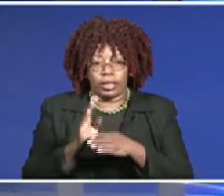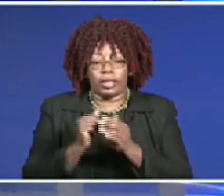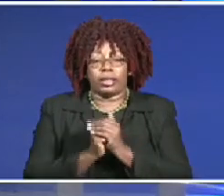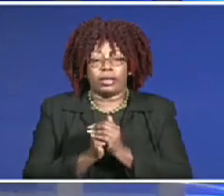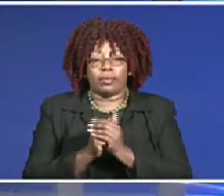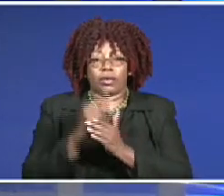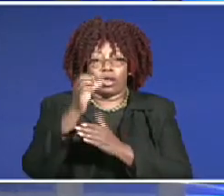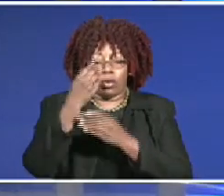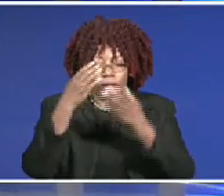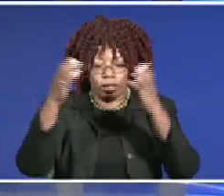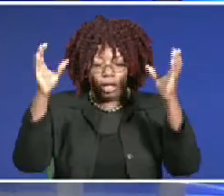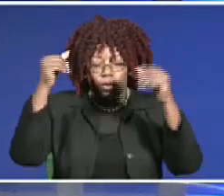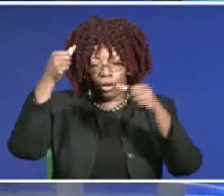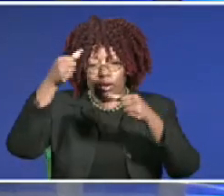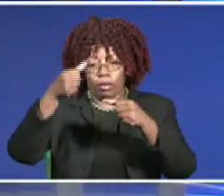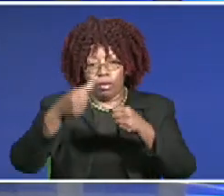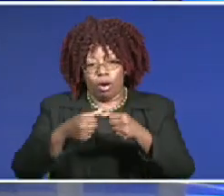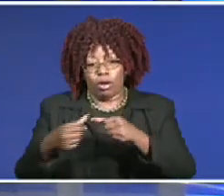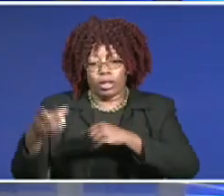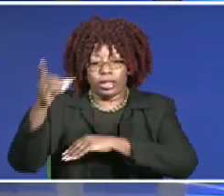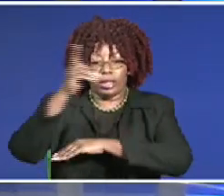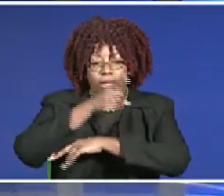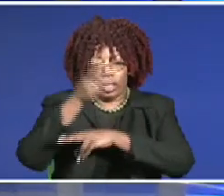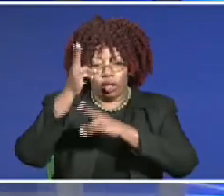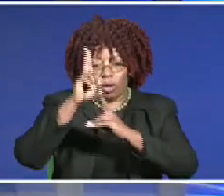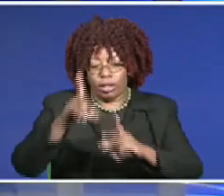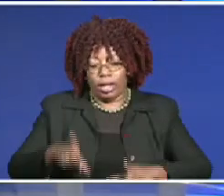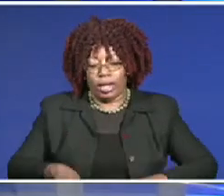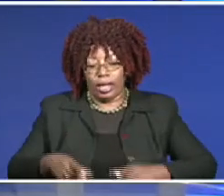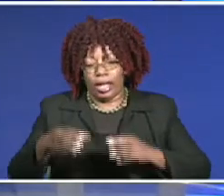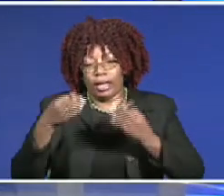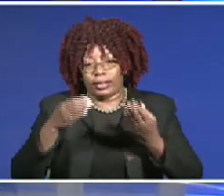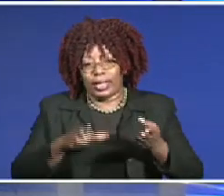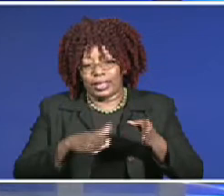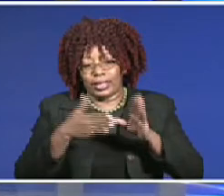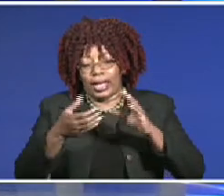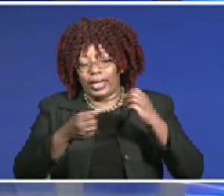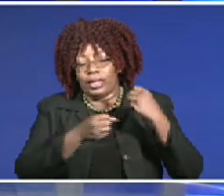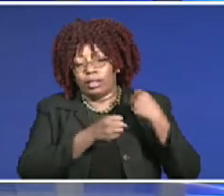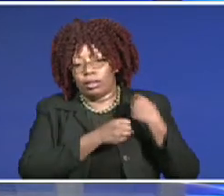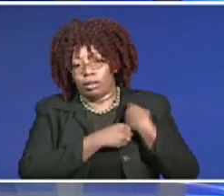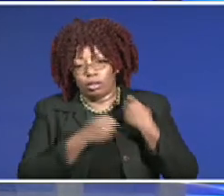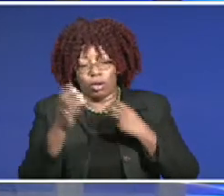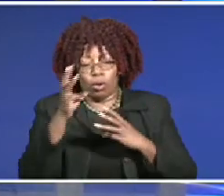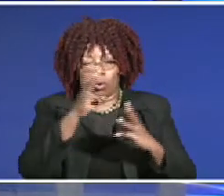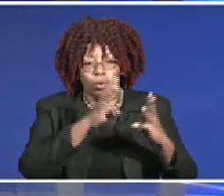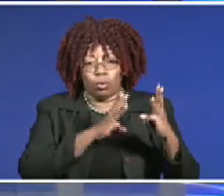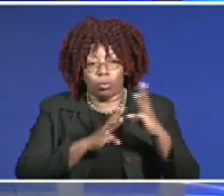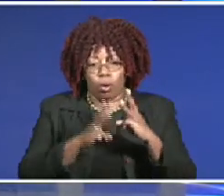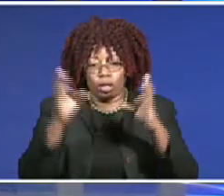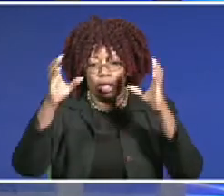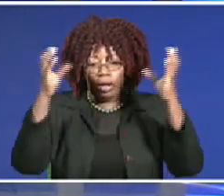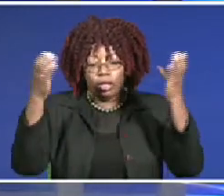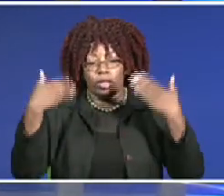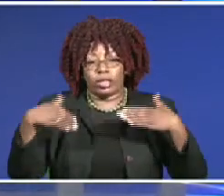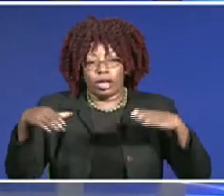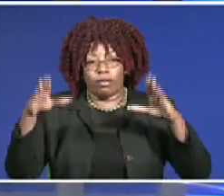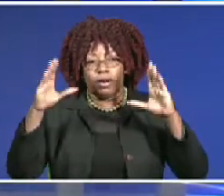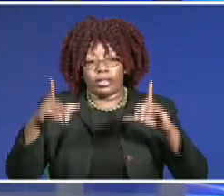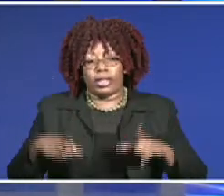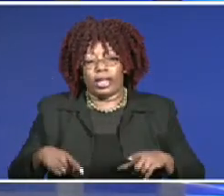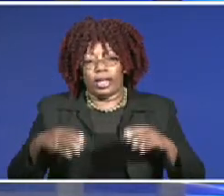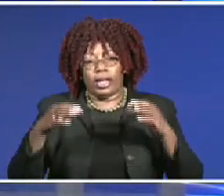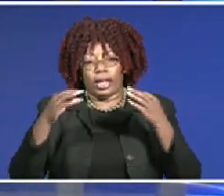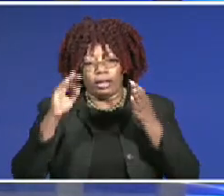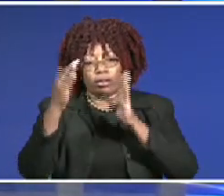Well, as the U.S. celebrates Memorial Day and honors the lives of those who died in the armed services, celebrations for those who sacrificed their lives were